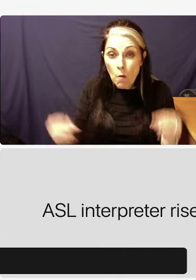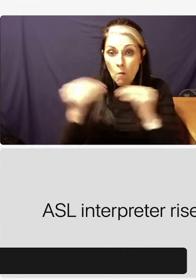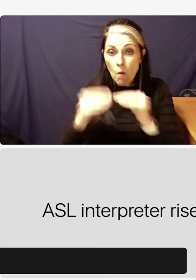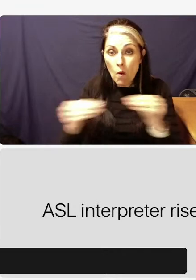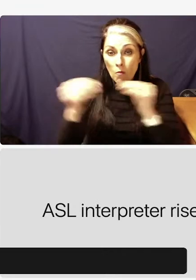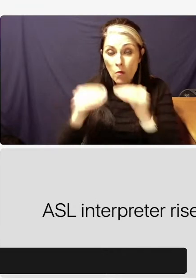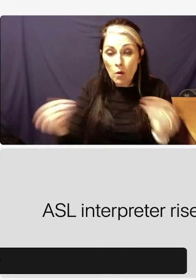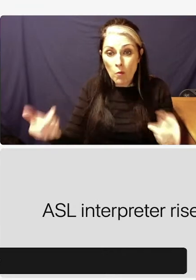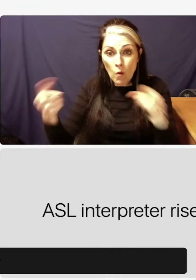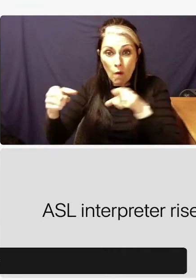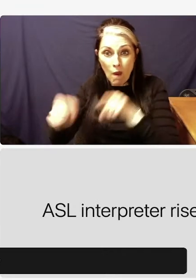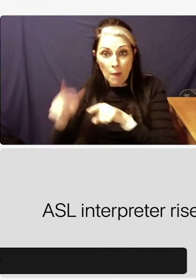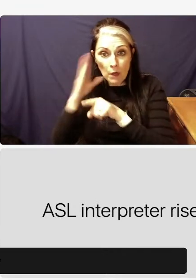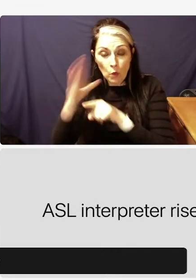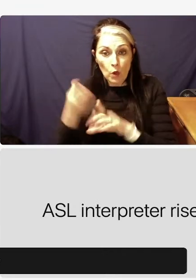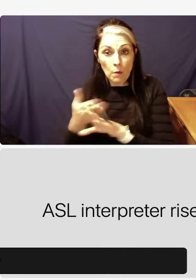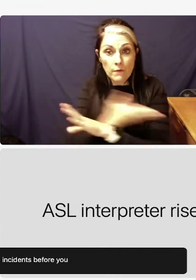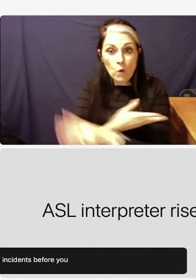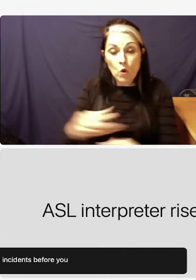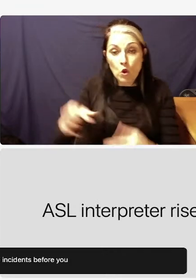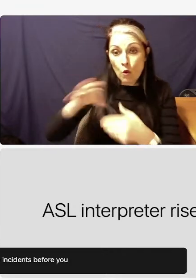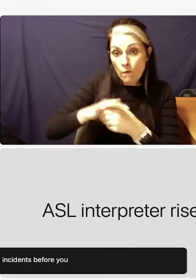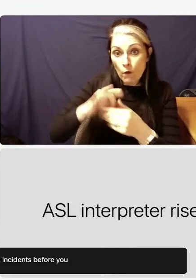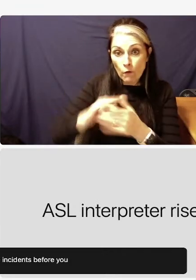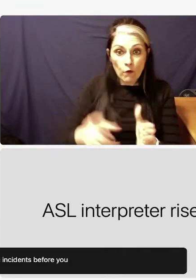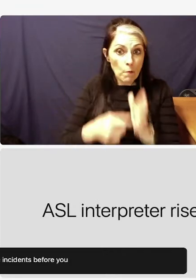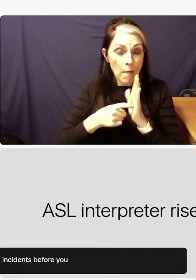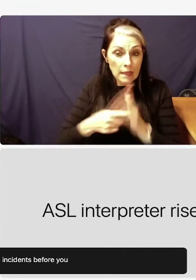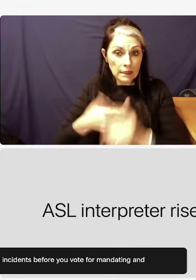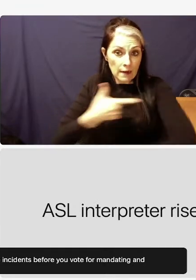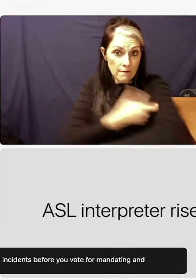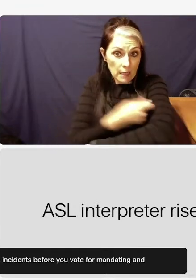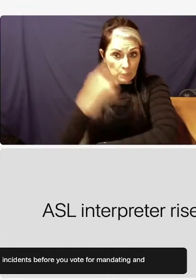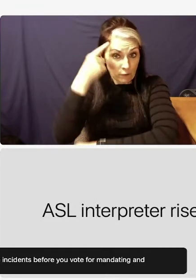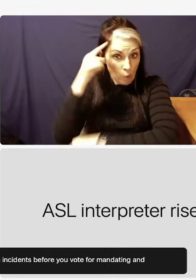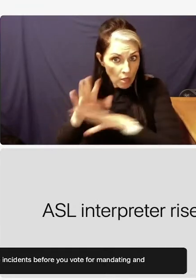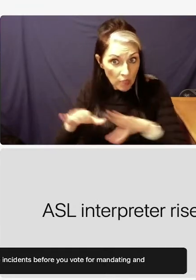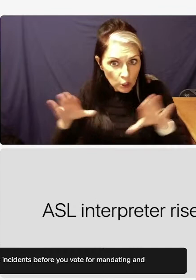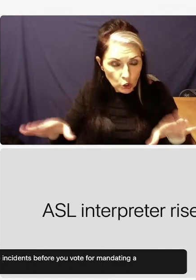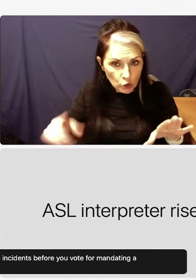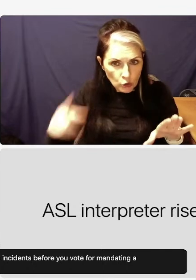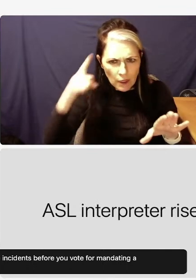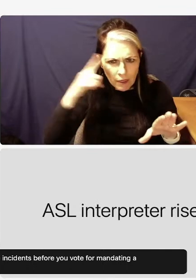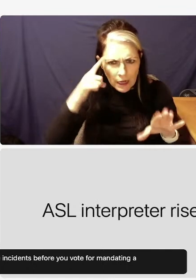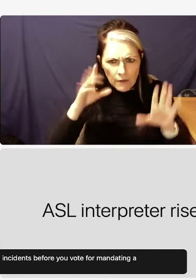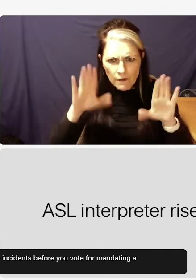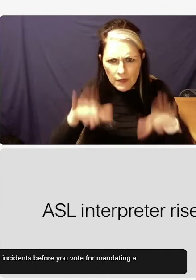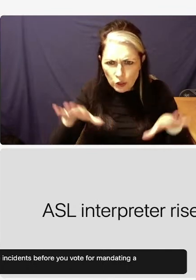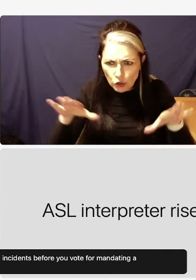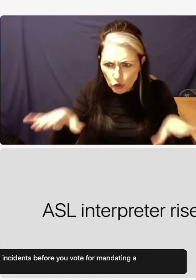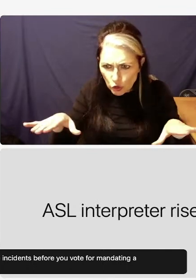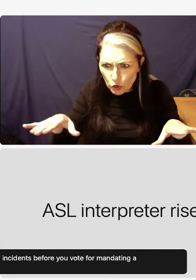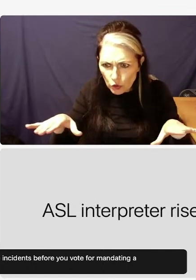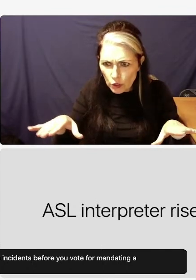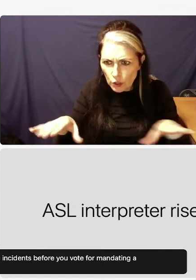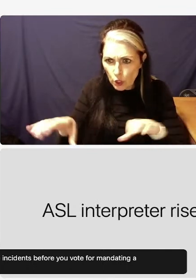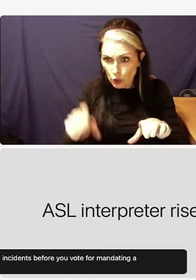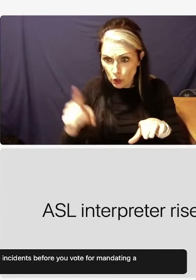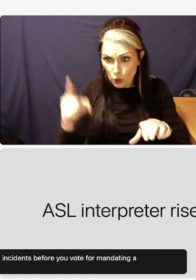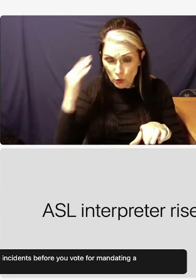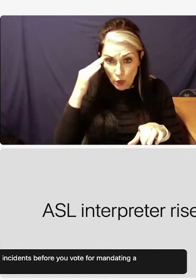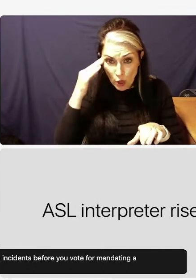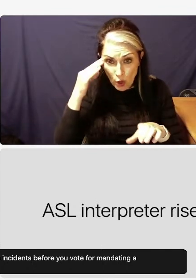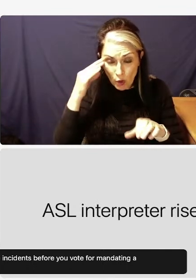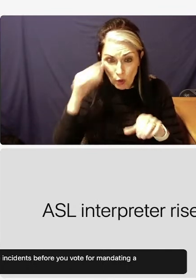incidents before you vote for mandating a vaccination for these children think of these kids do you know the